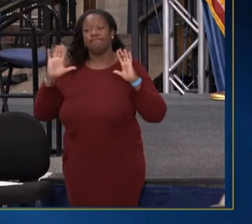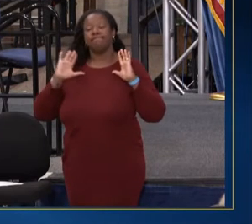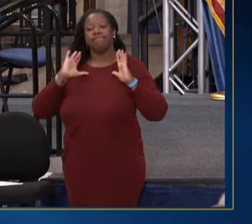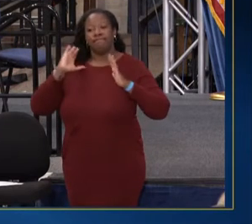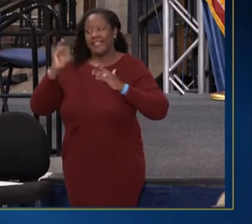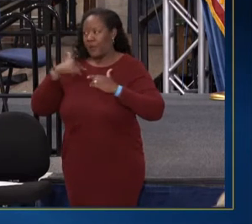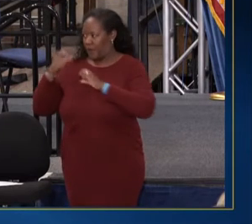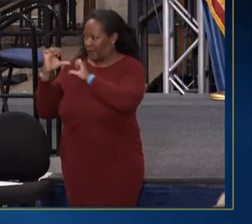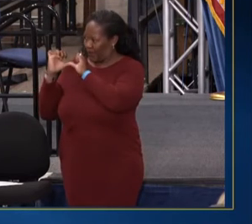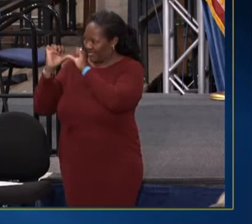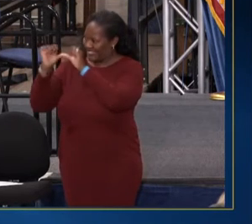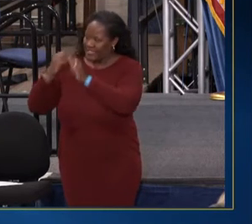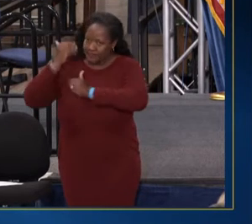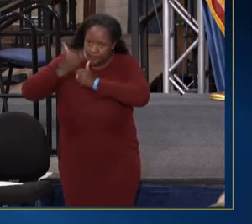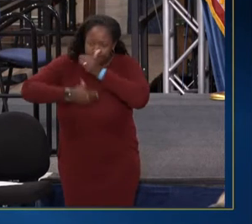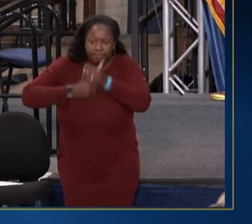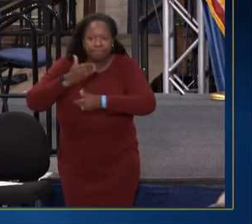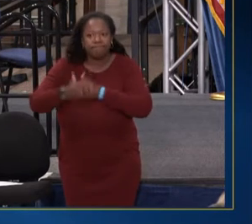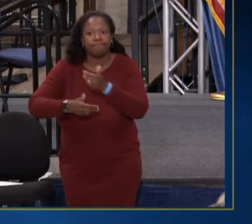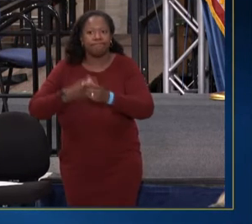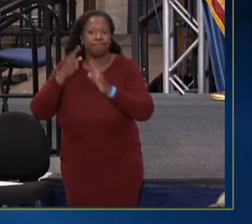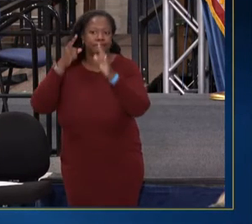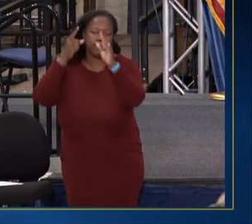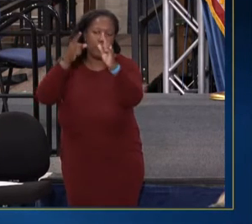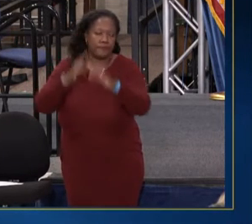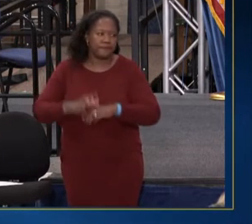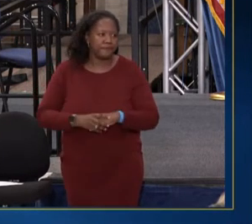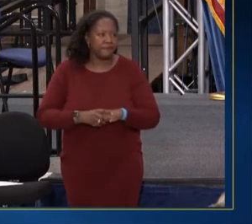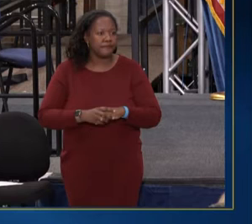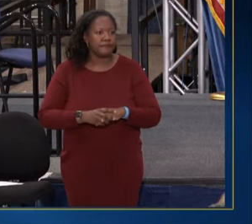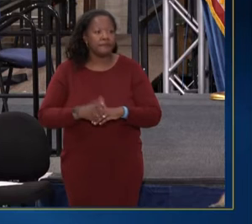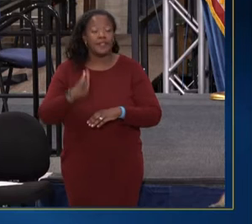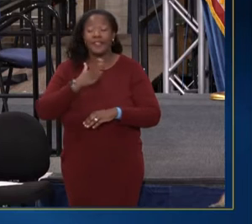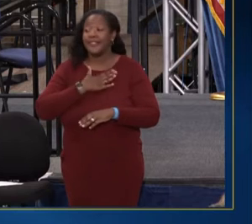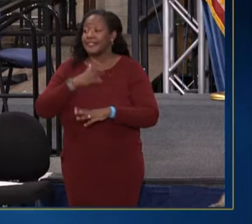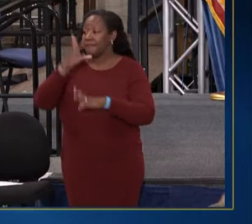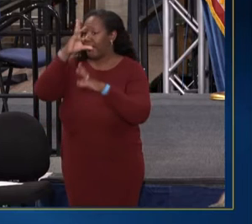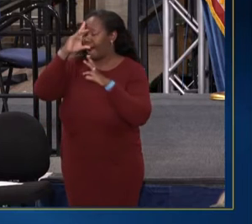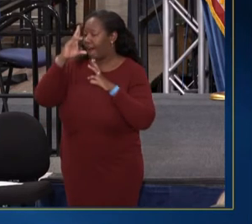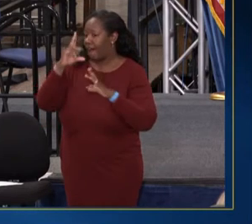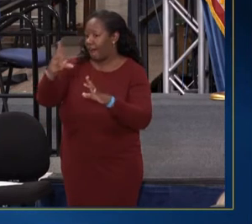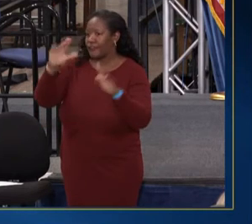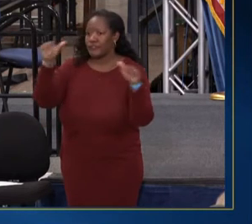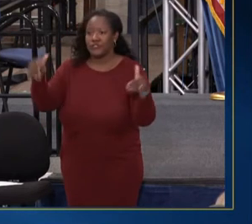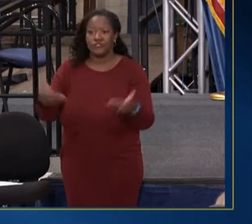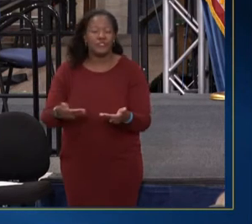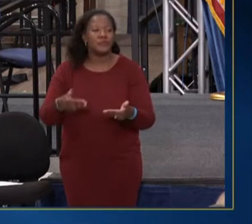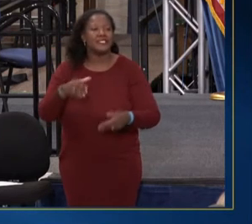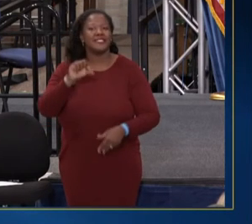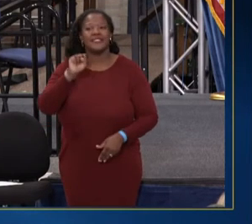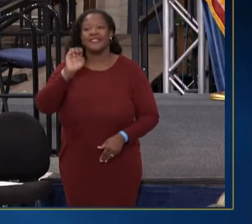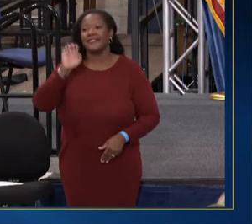carry the torch moving forward. It is my honor to introduce to you today Secretary Becerra.